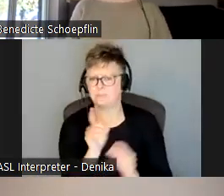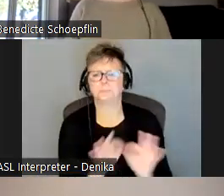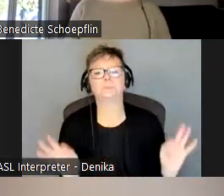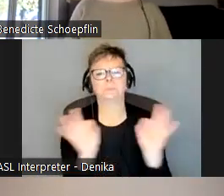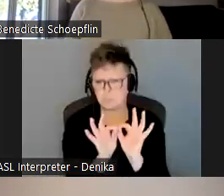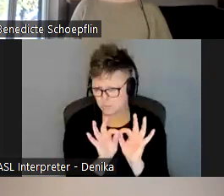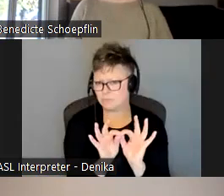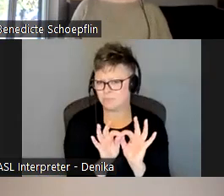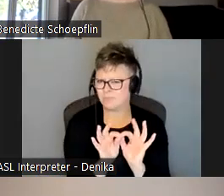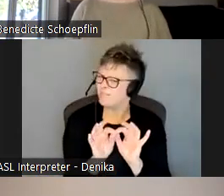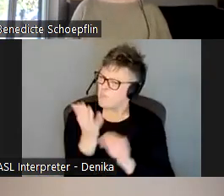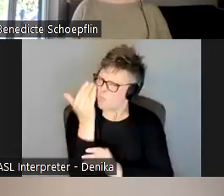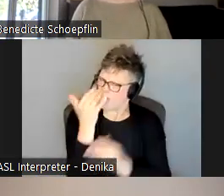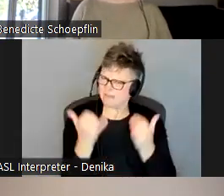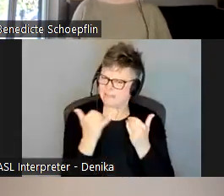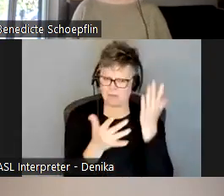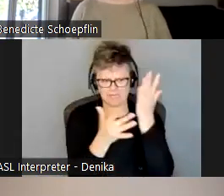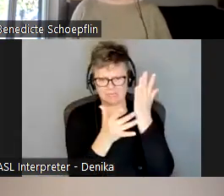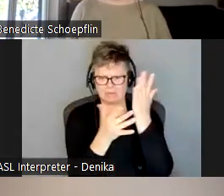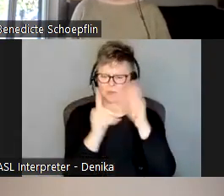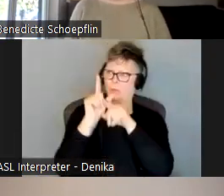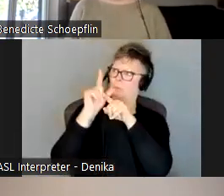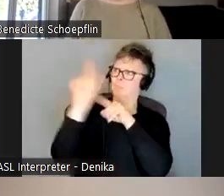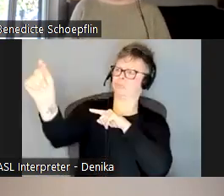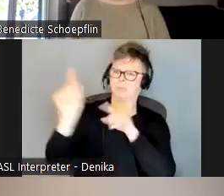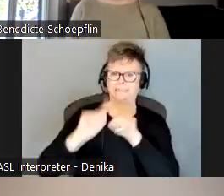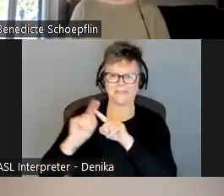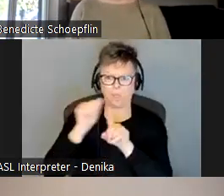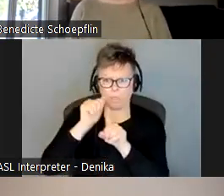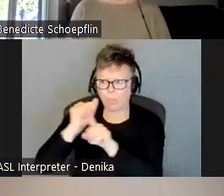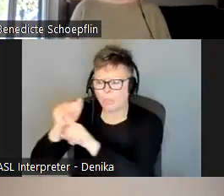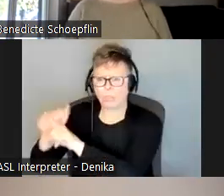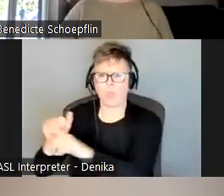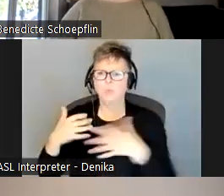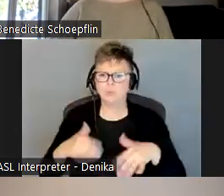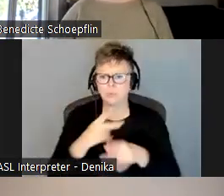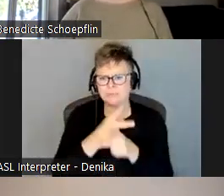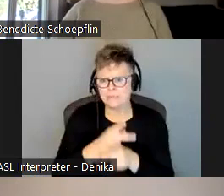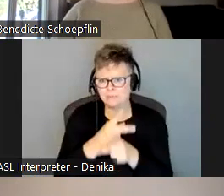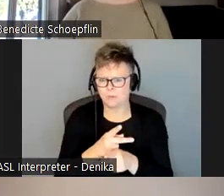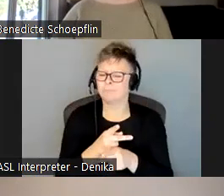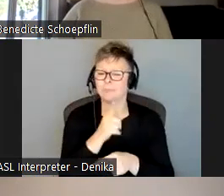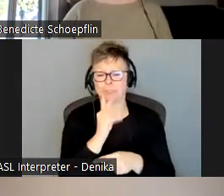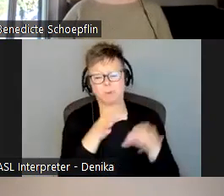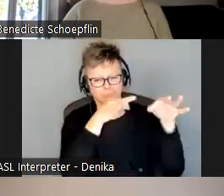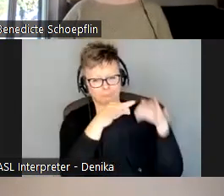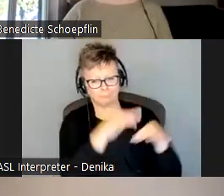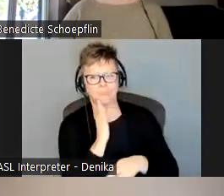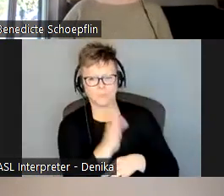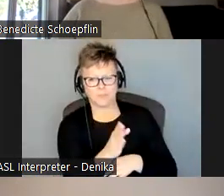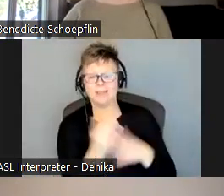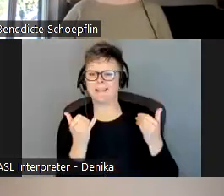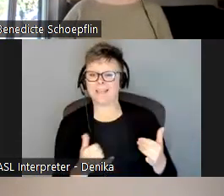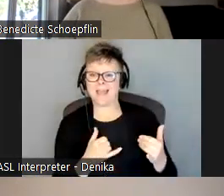changes of technology and all the frauds and scams that are happening out there. So I'm going to stop my screen share